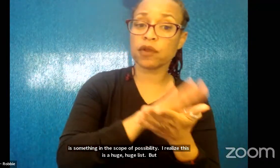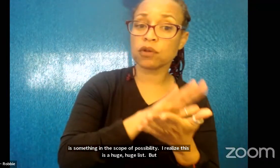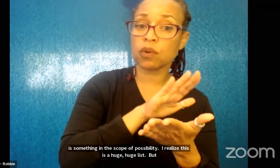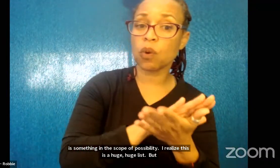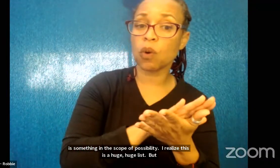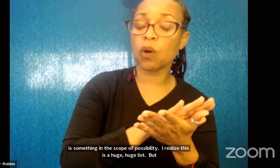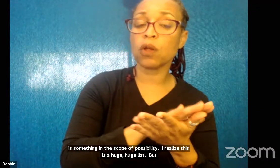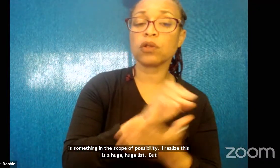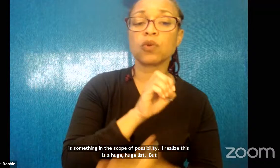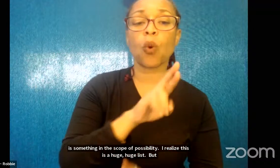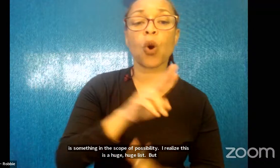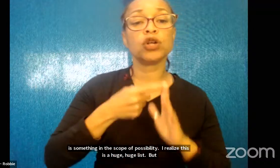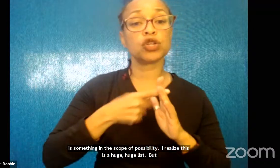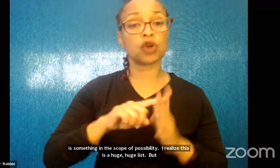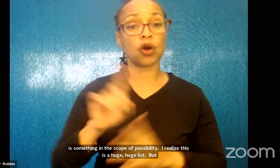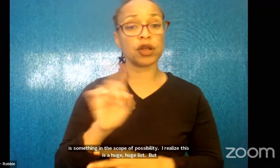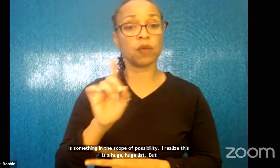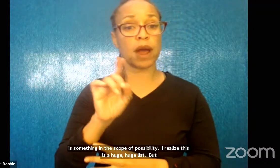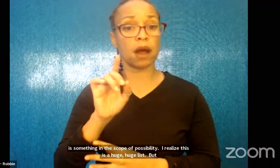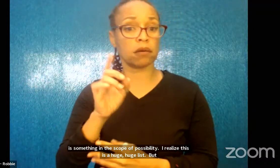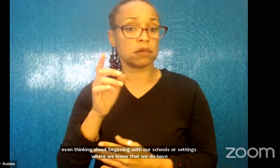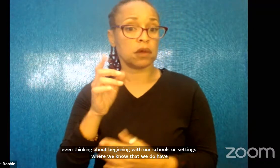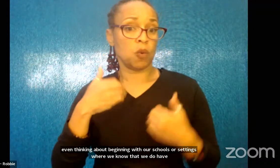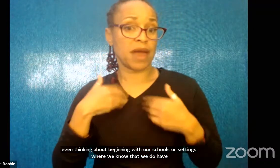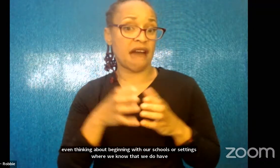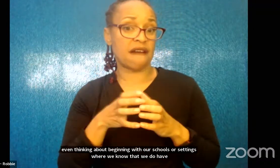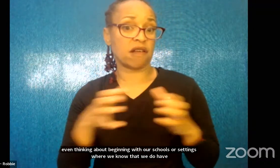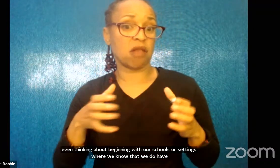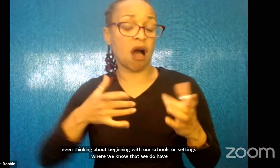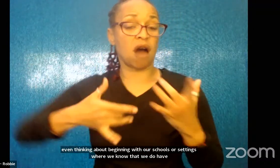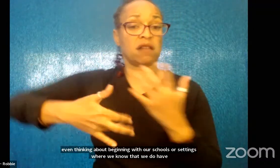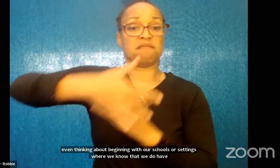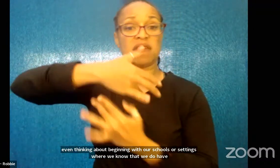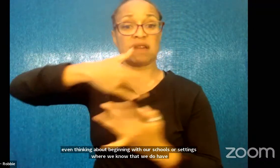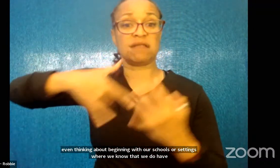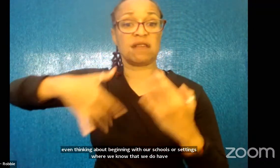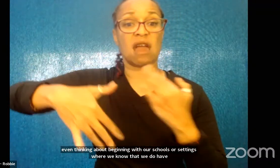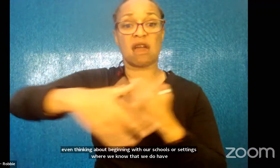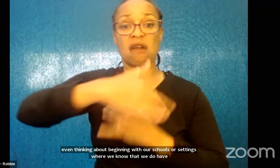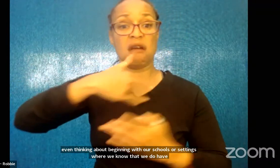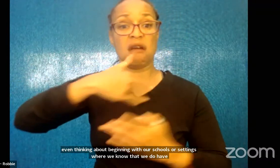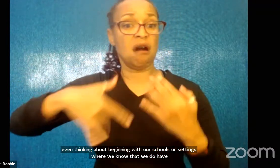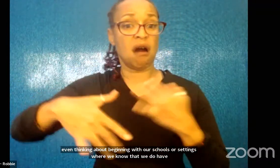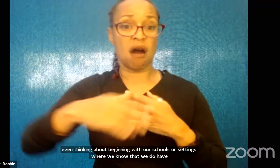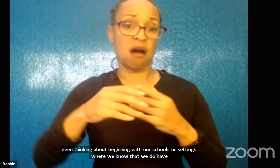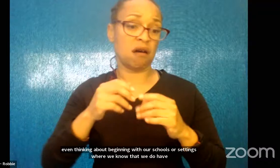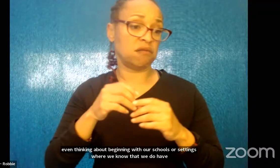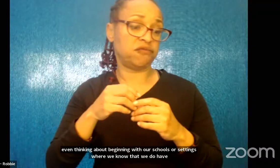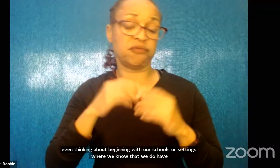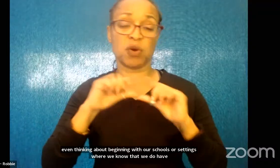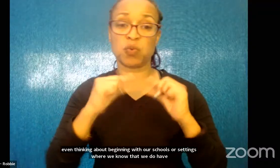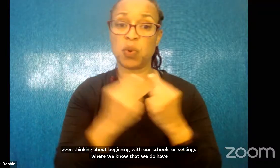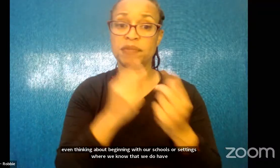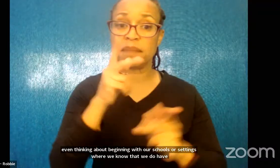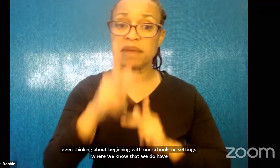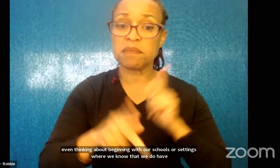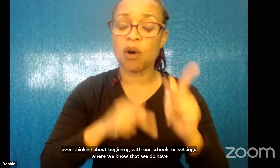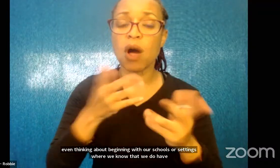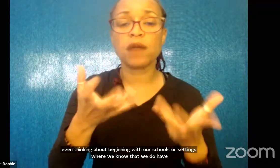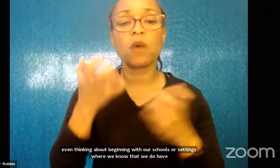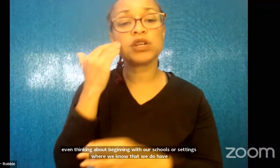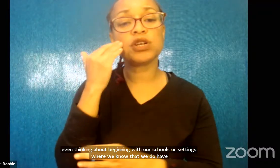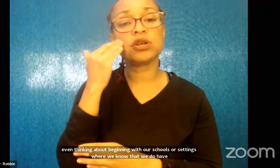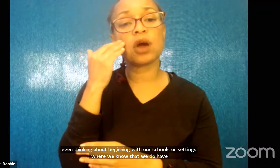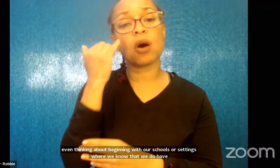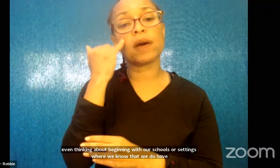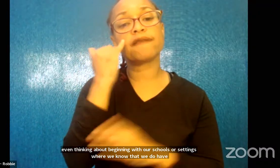know that we do have a lot of mixing of vulnerable populations. And so just also wanting to know if there are